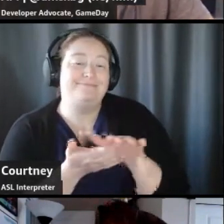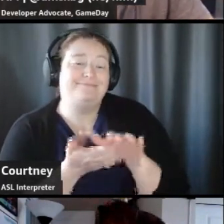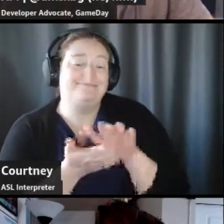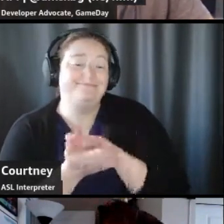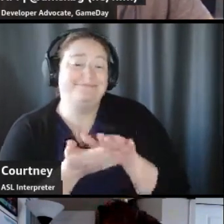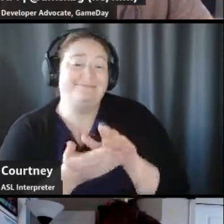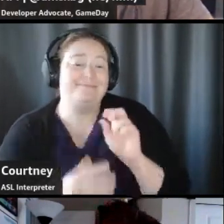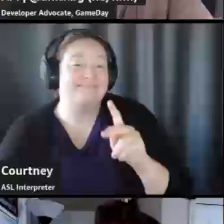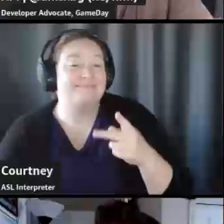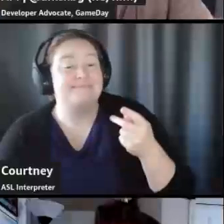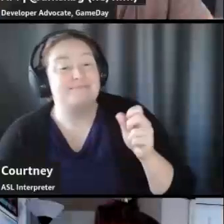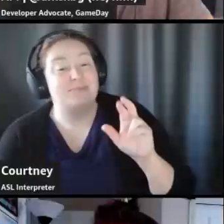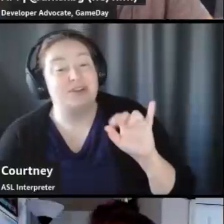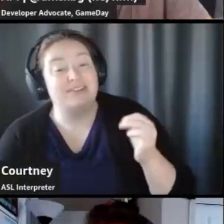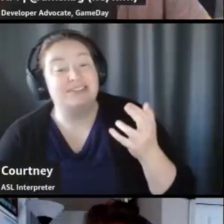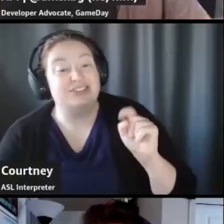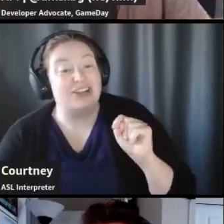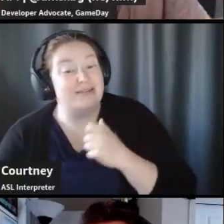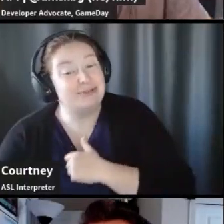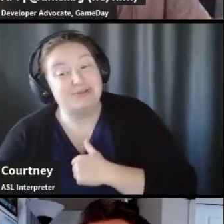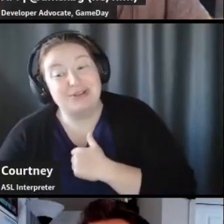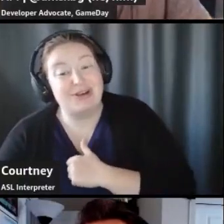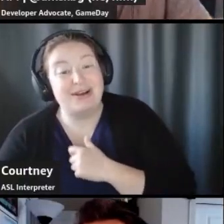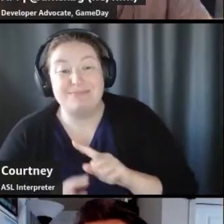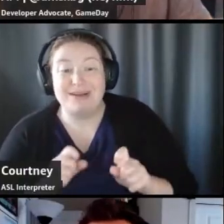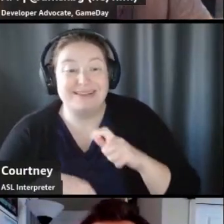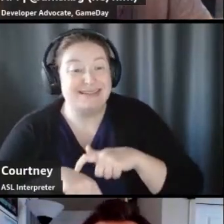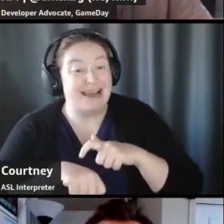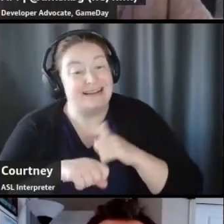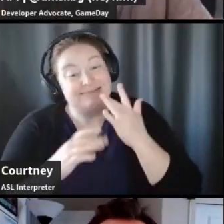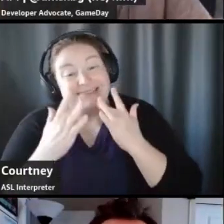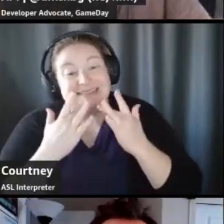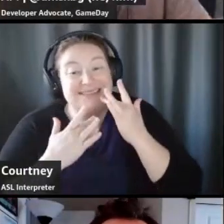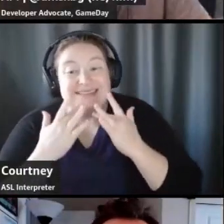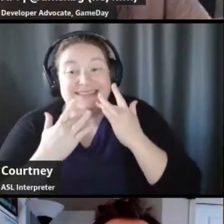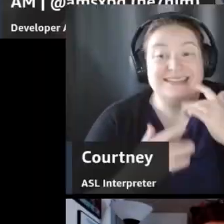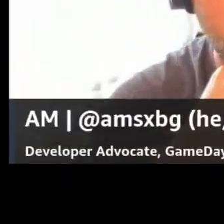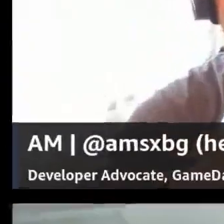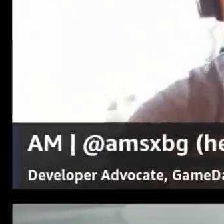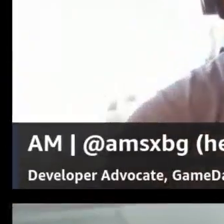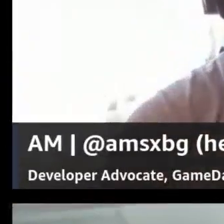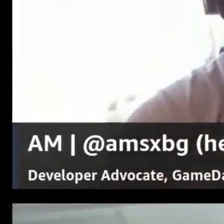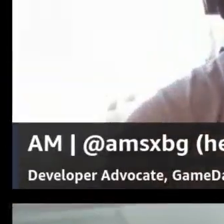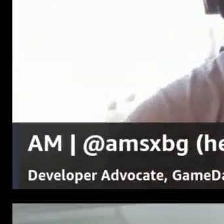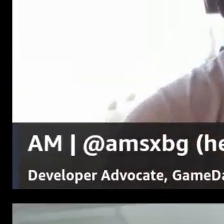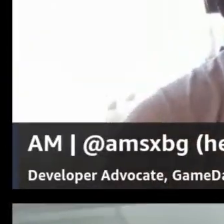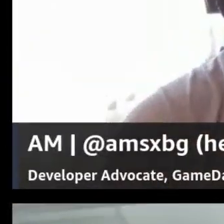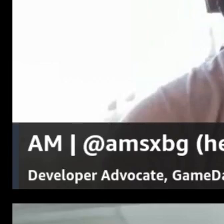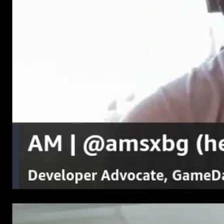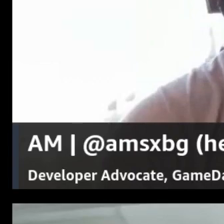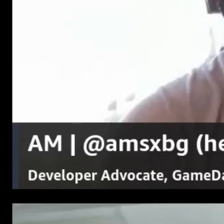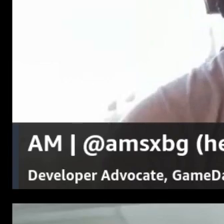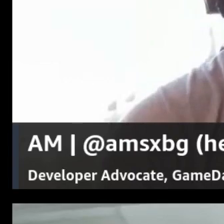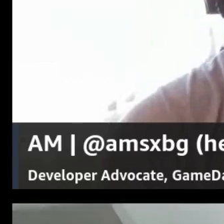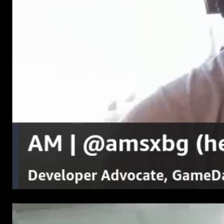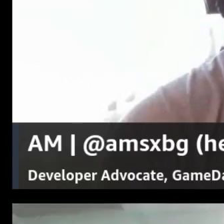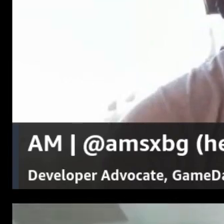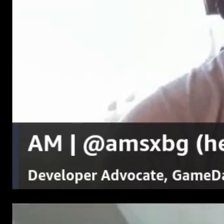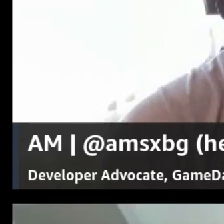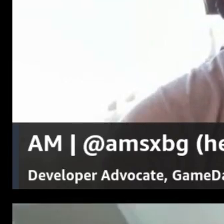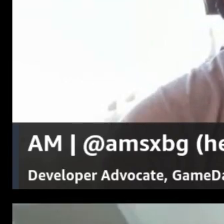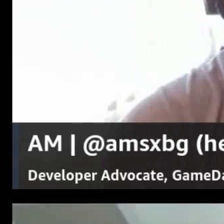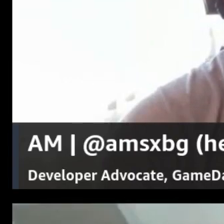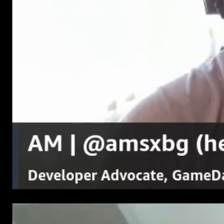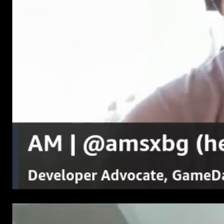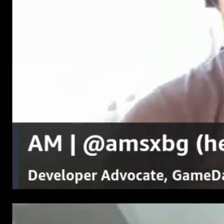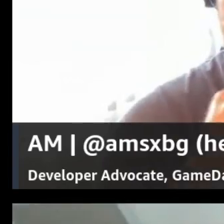Parashot, I'm so sorry to do this to you, but we are short on time. Is there anything else that you want to leave the audience with? Not as of